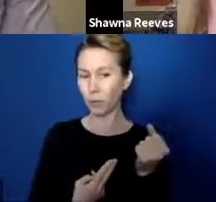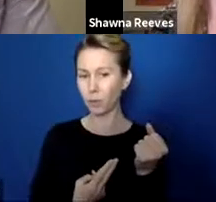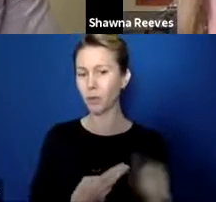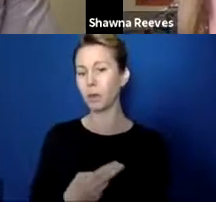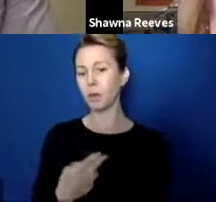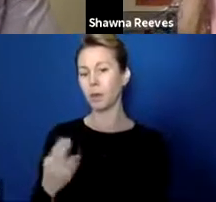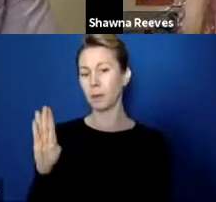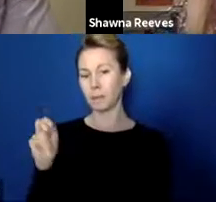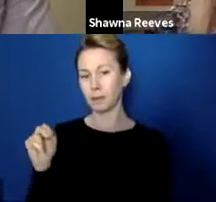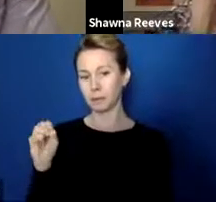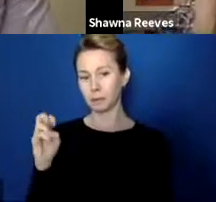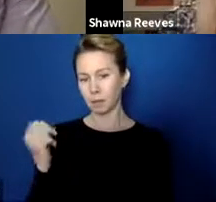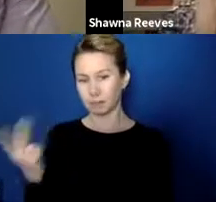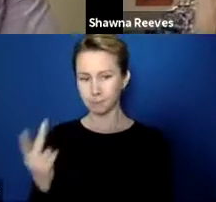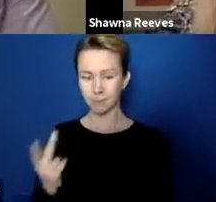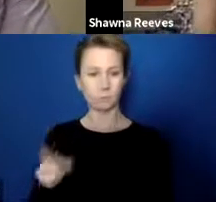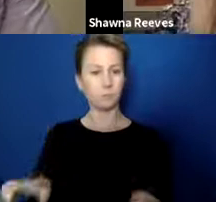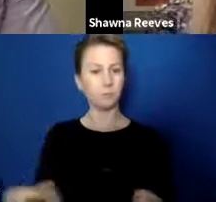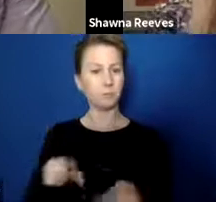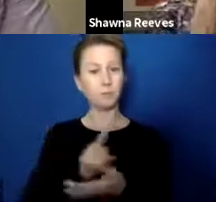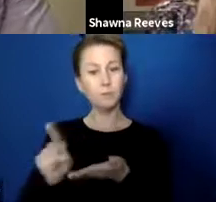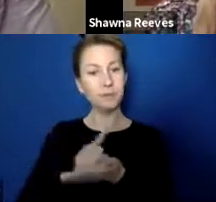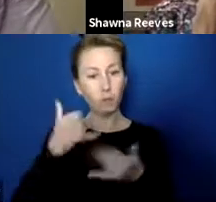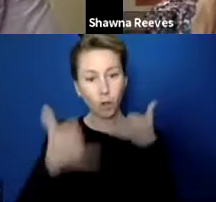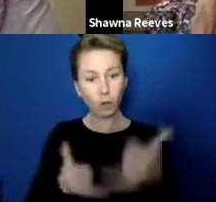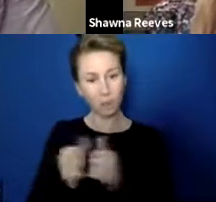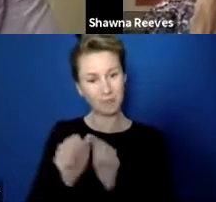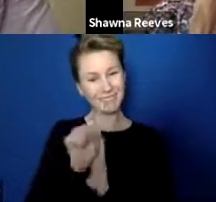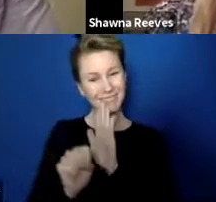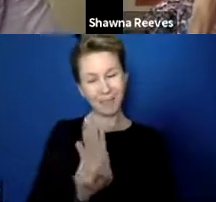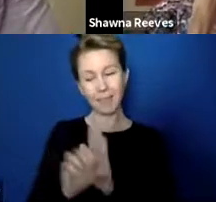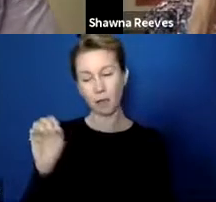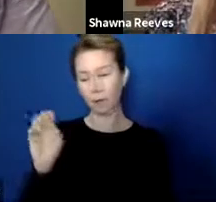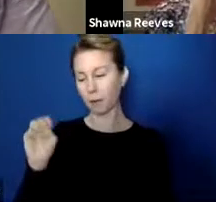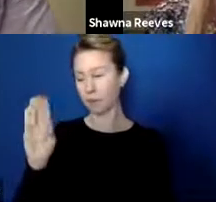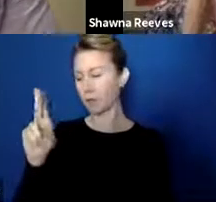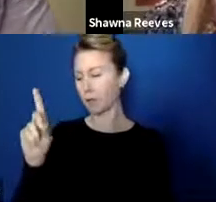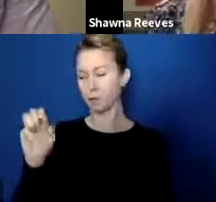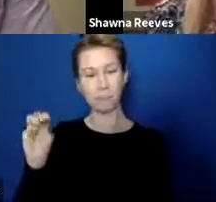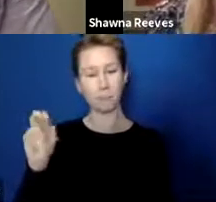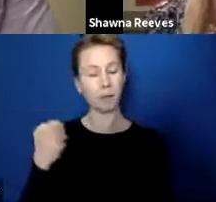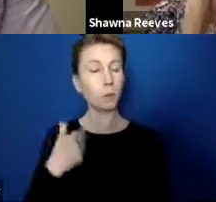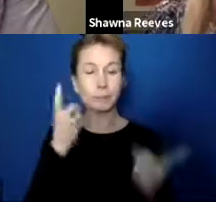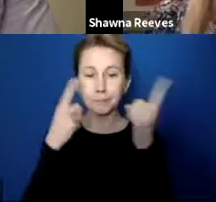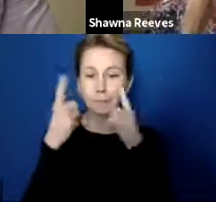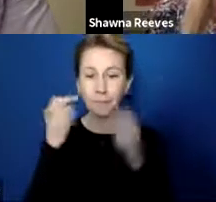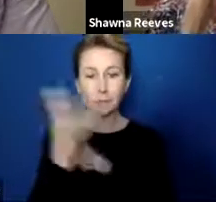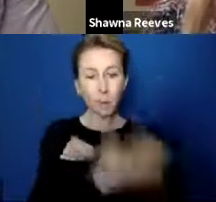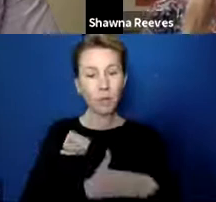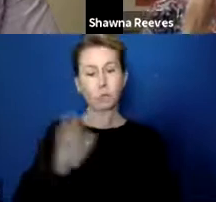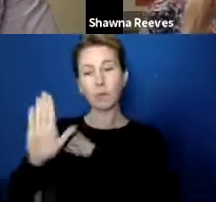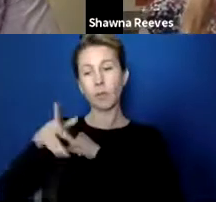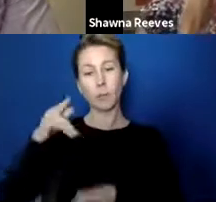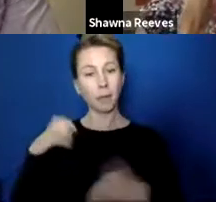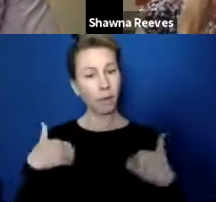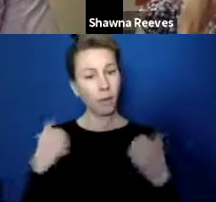for California, or are we waiting for new CMS guidelines to come out? What have you heard about this? I think it's both and.